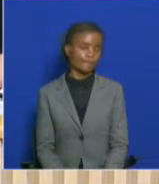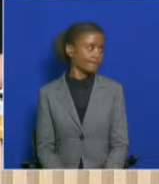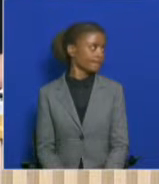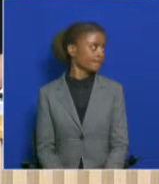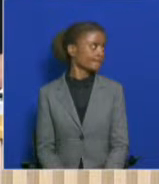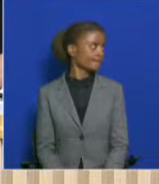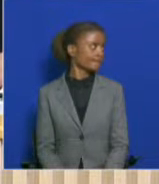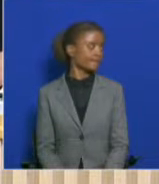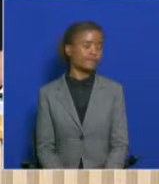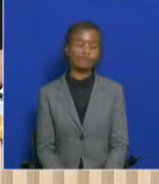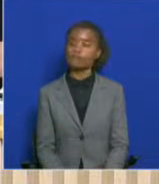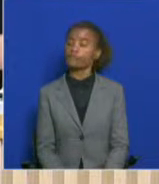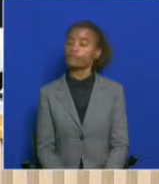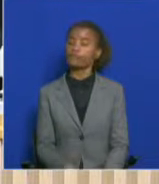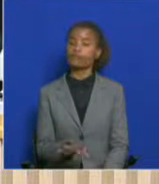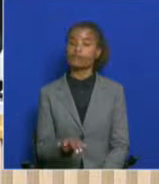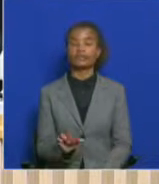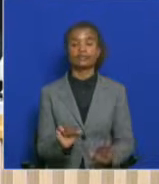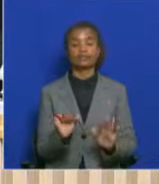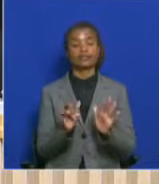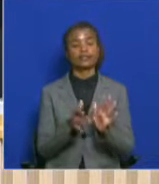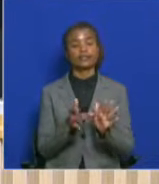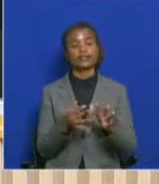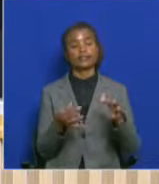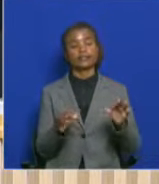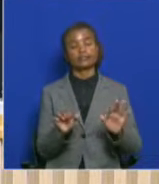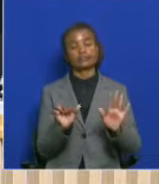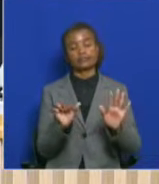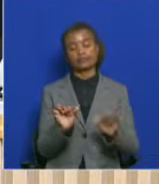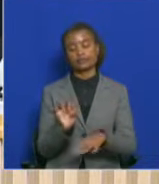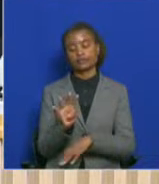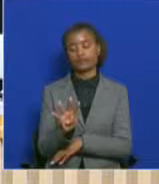Page 6458.